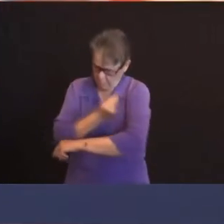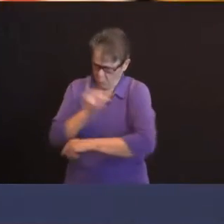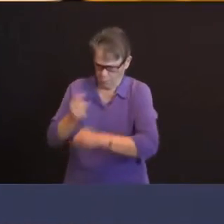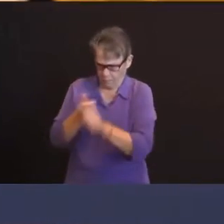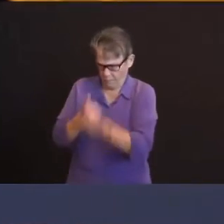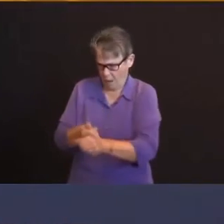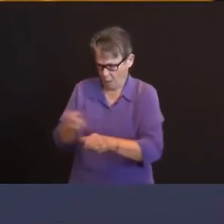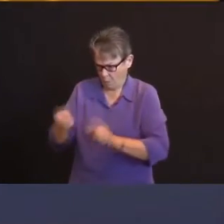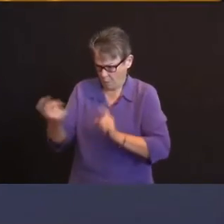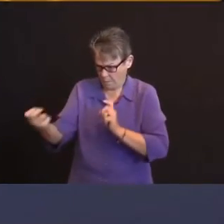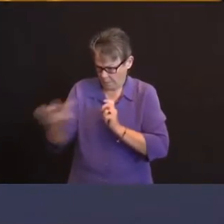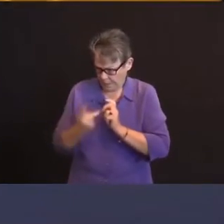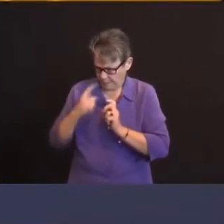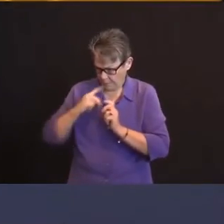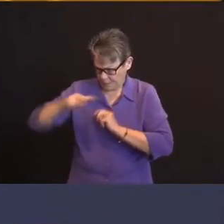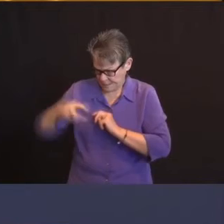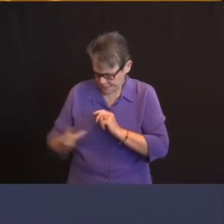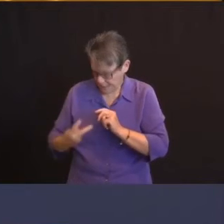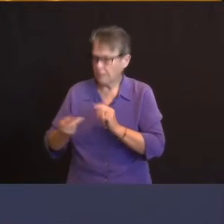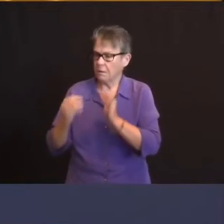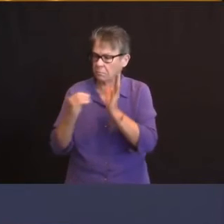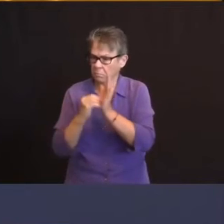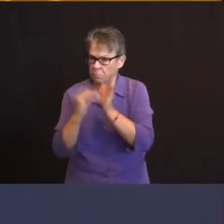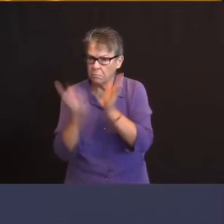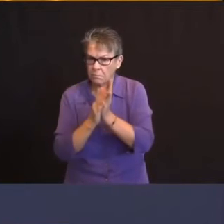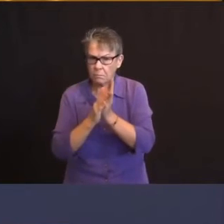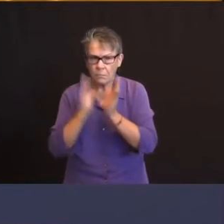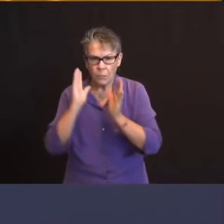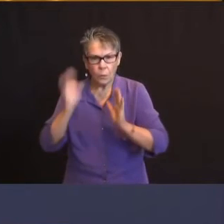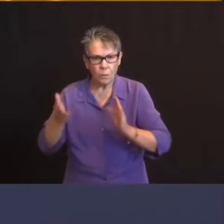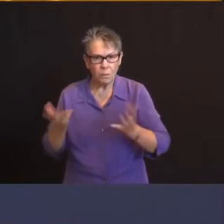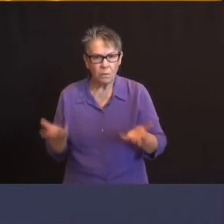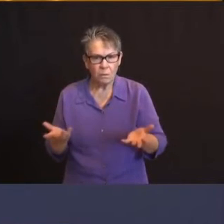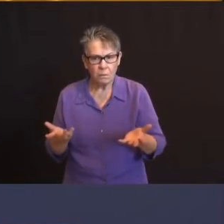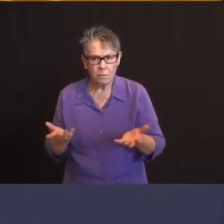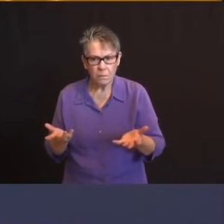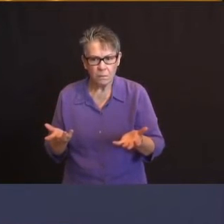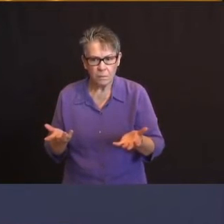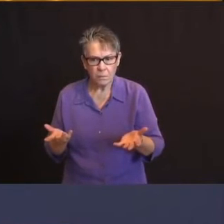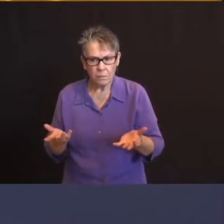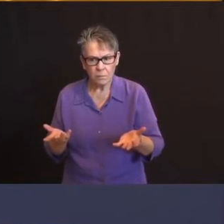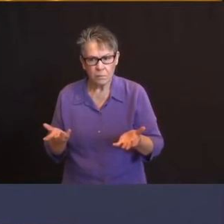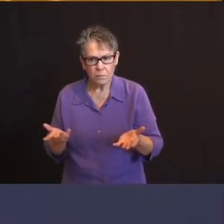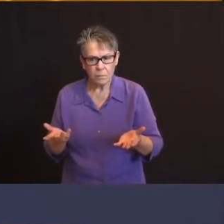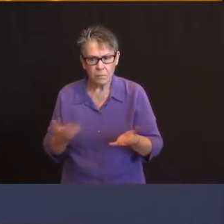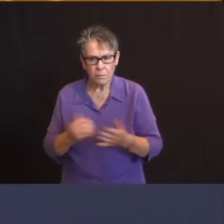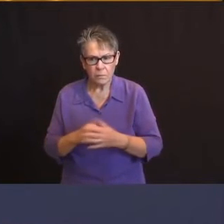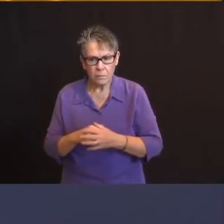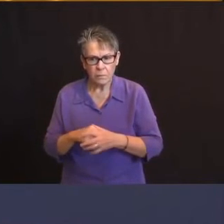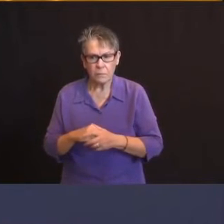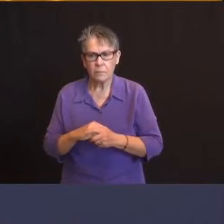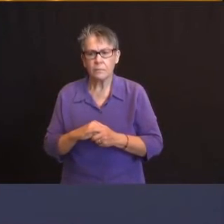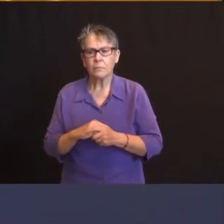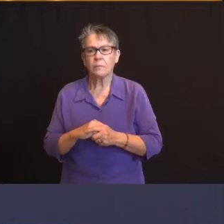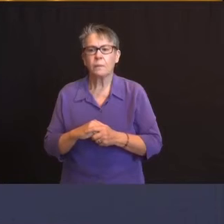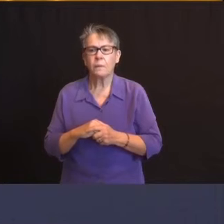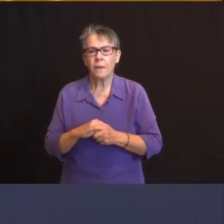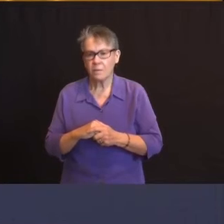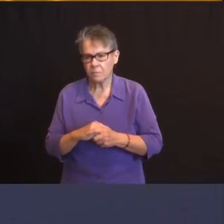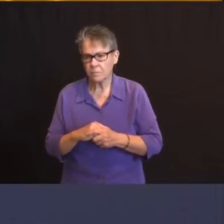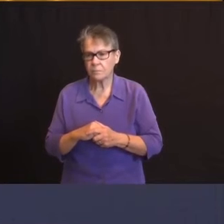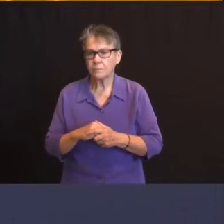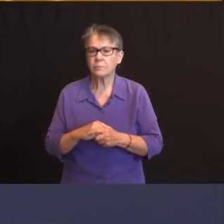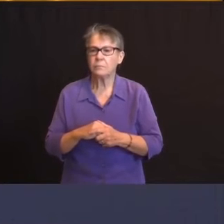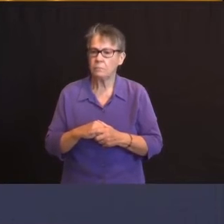the executive order last week. The default now is an opt-in into our database, as opposed to if you were born